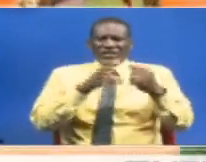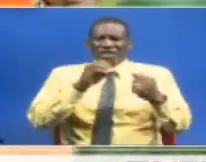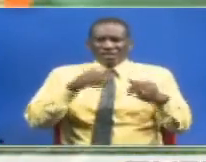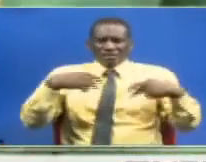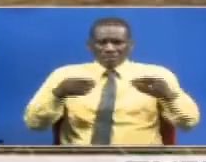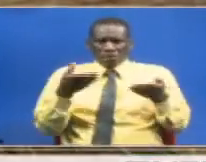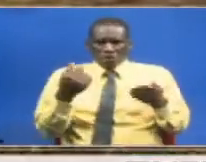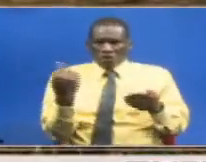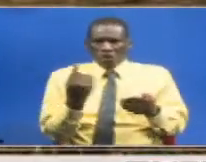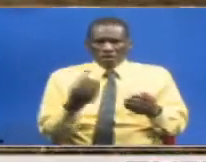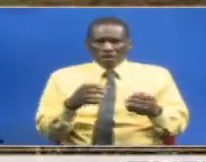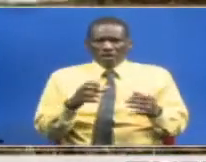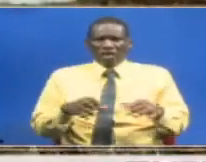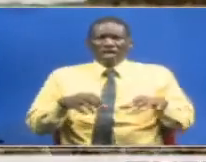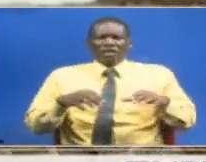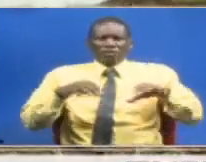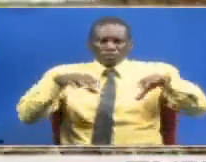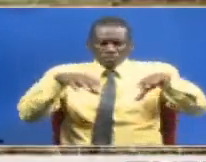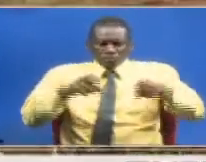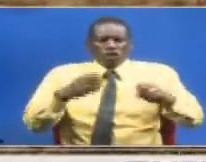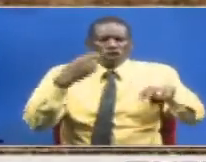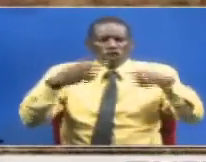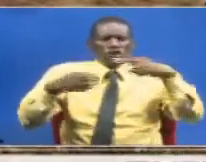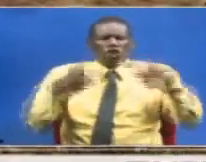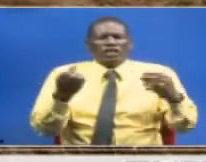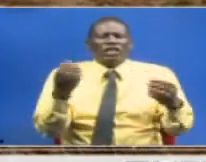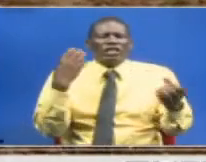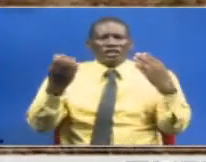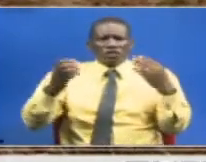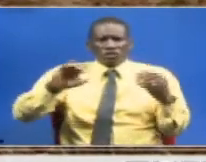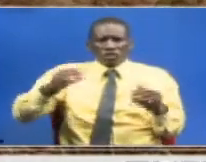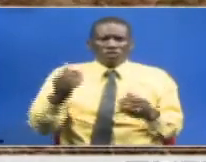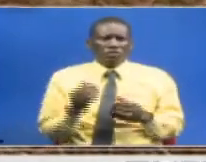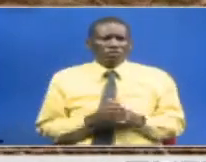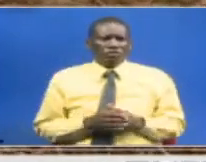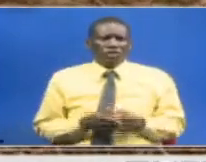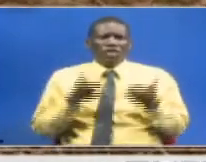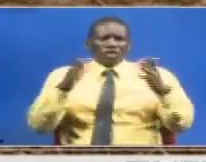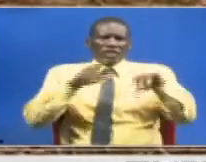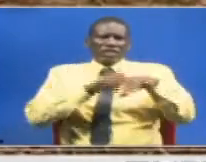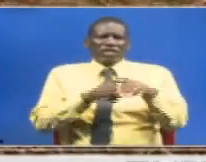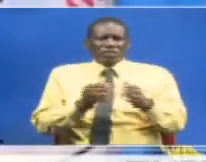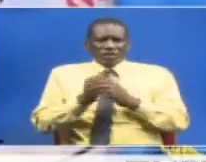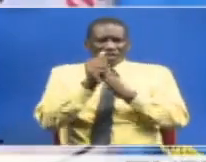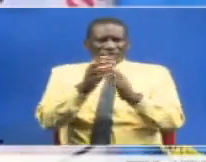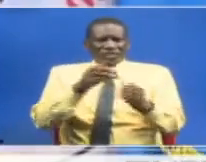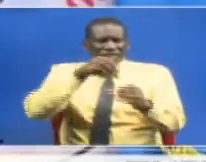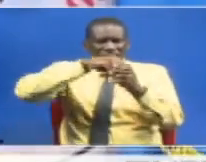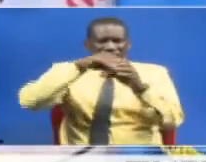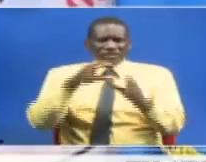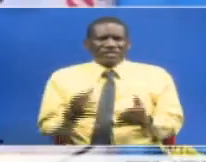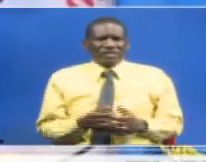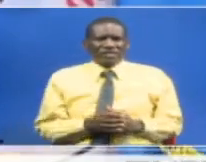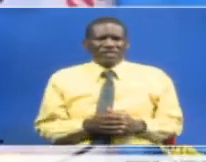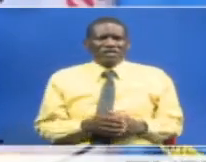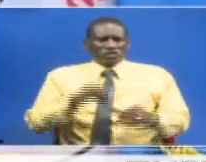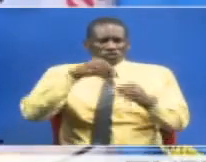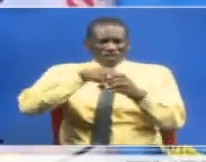wanaweza kusitiriwa kwenye mahoteli iliyoko mjini Kericho. It's high time that our leaders and investors invest